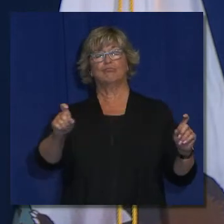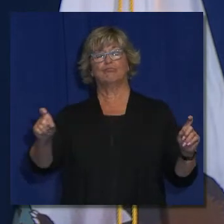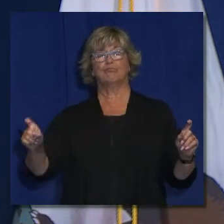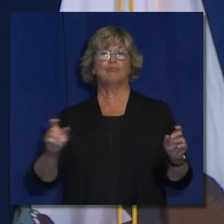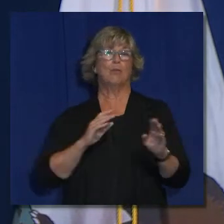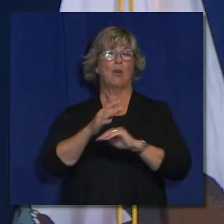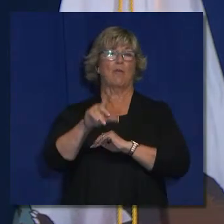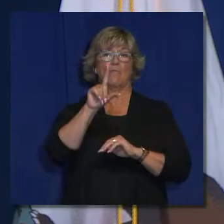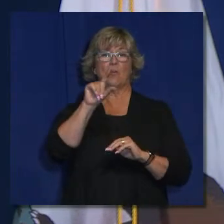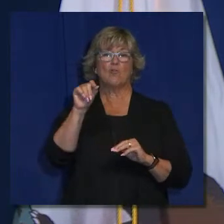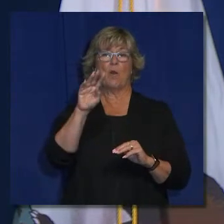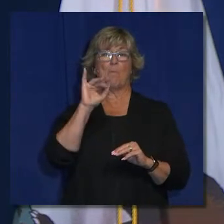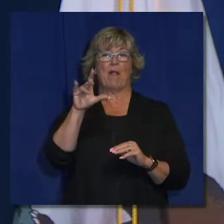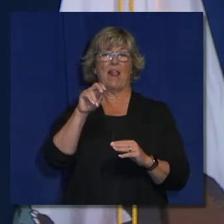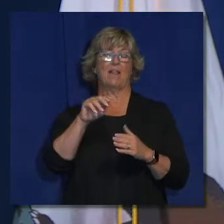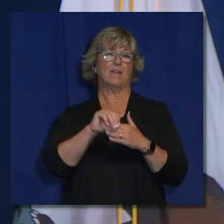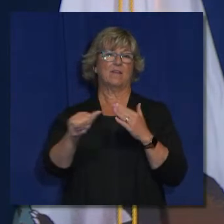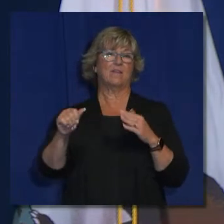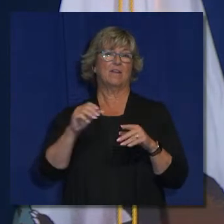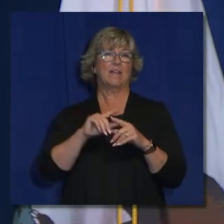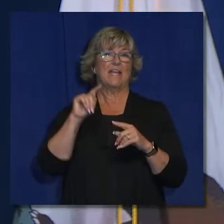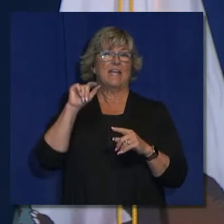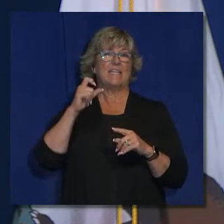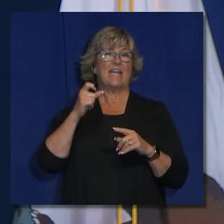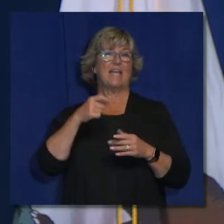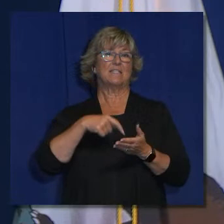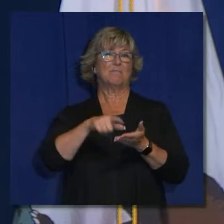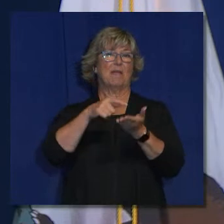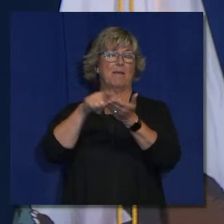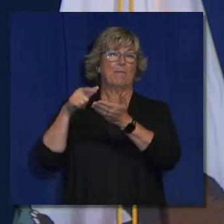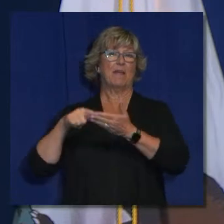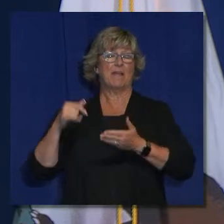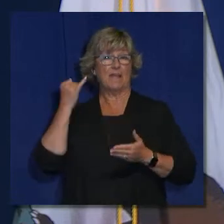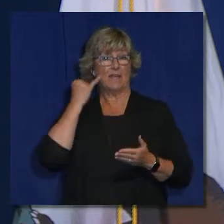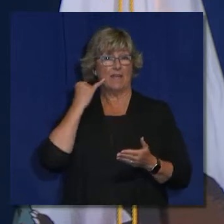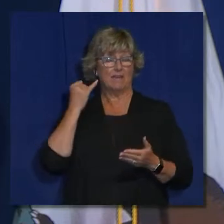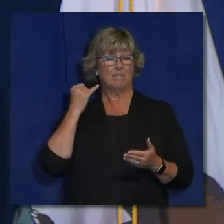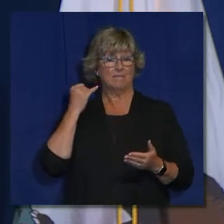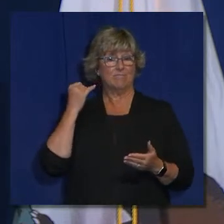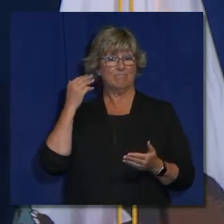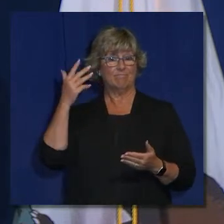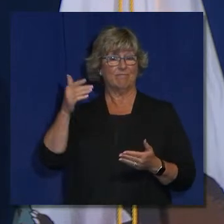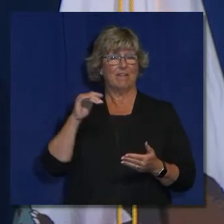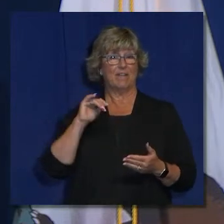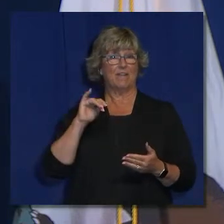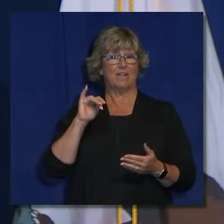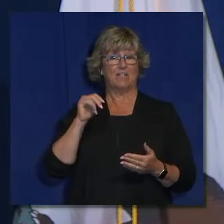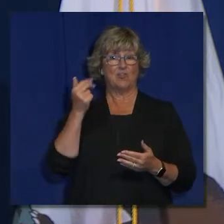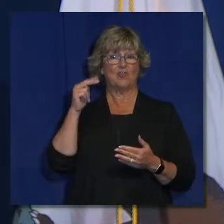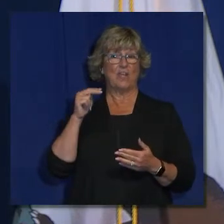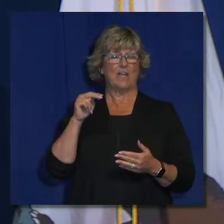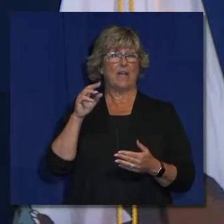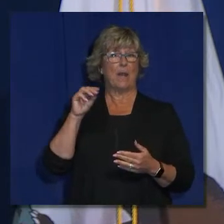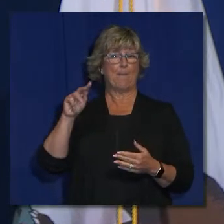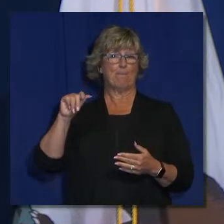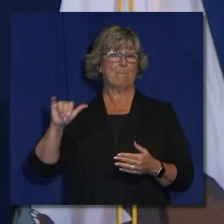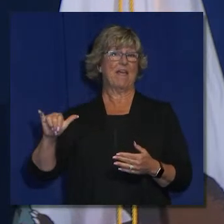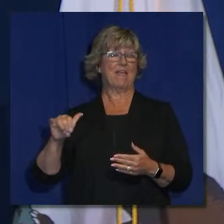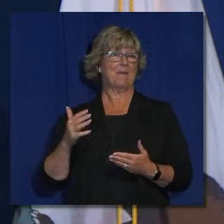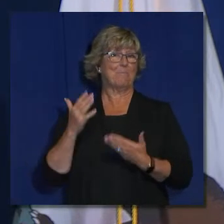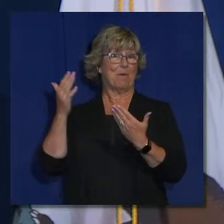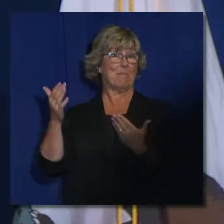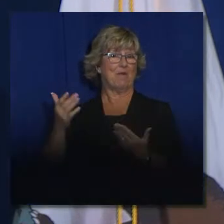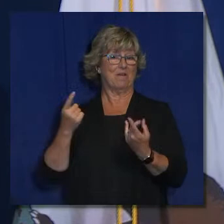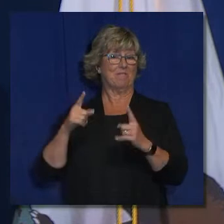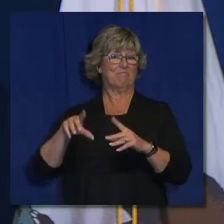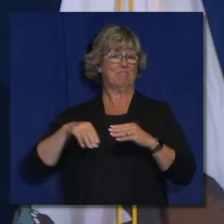billion in tax rebates if our January and our now updated May proposal goes